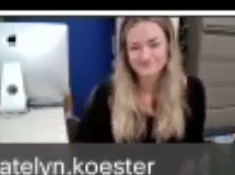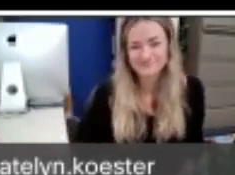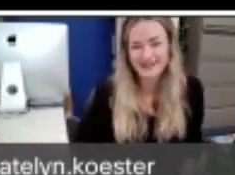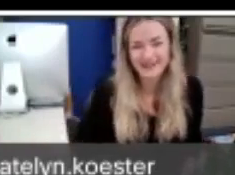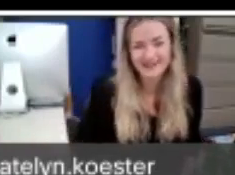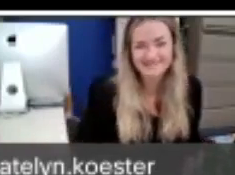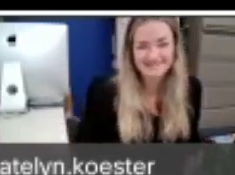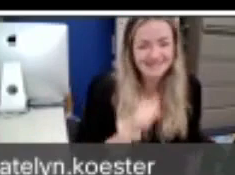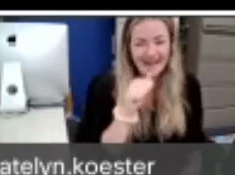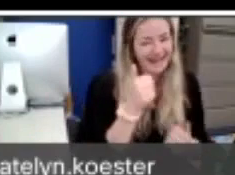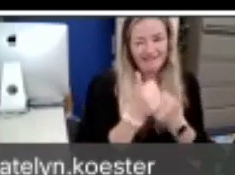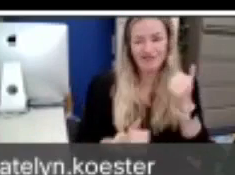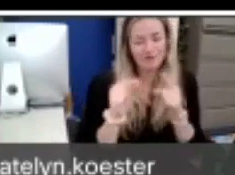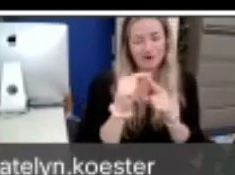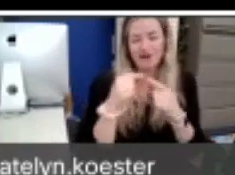fingerspelled.